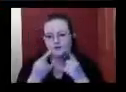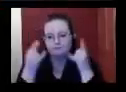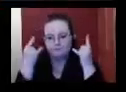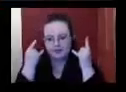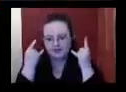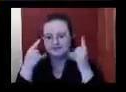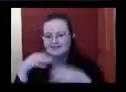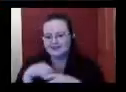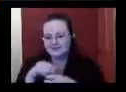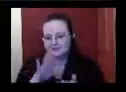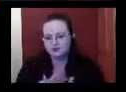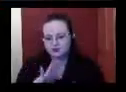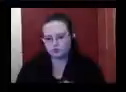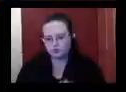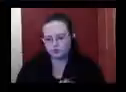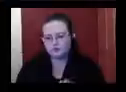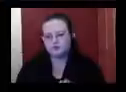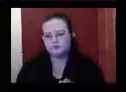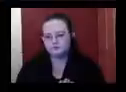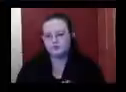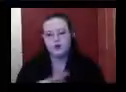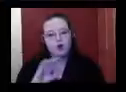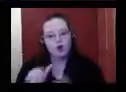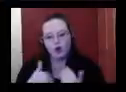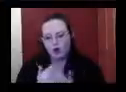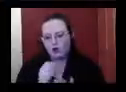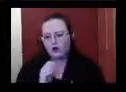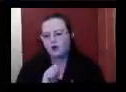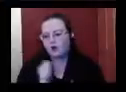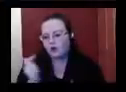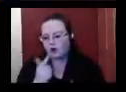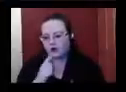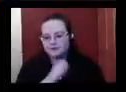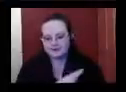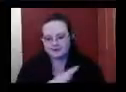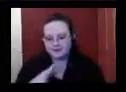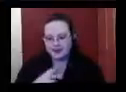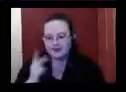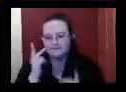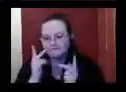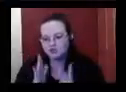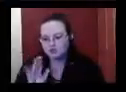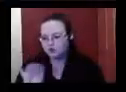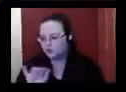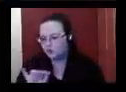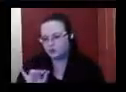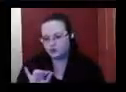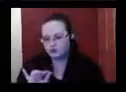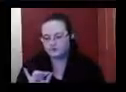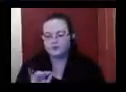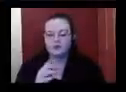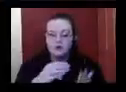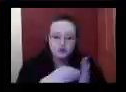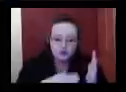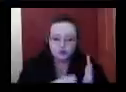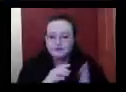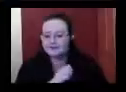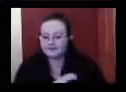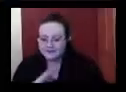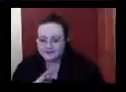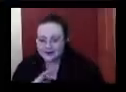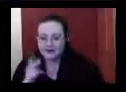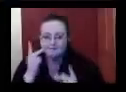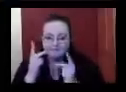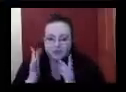the building, as will all of our staff and visitors. So all students, staff, and visitors